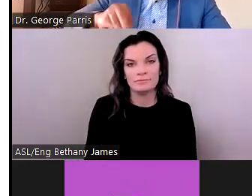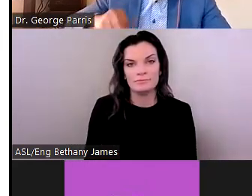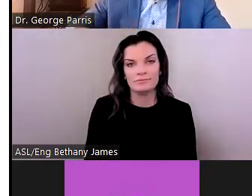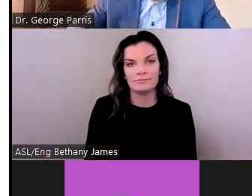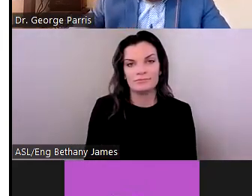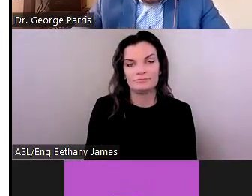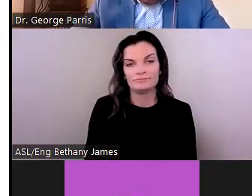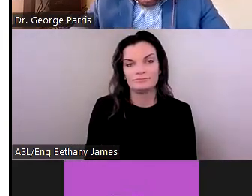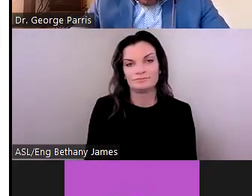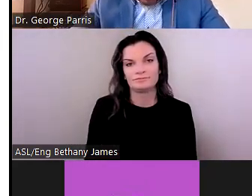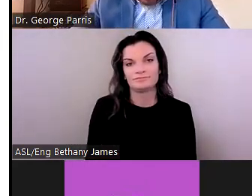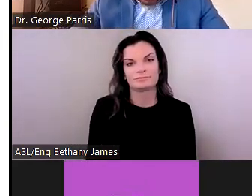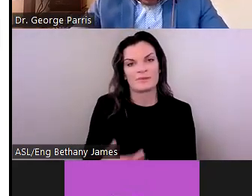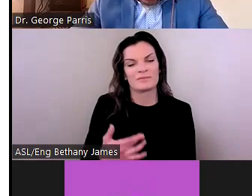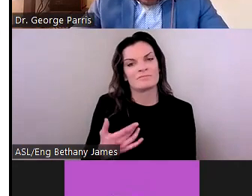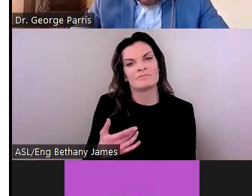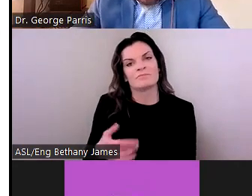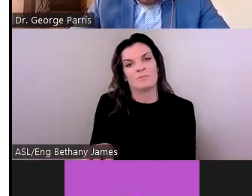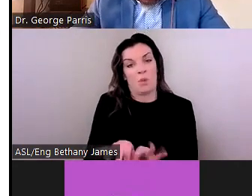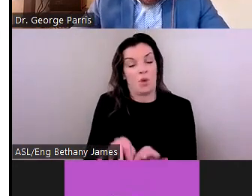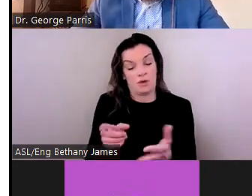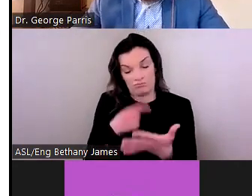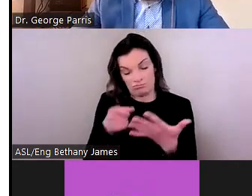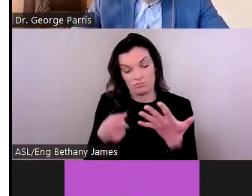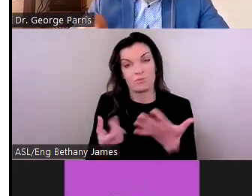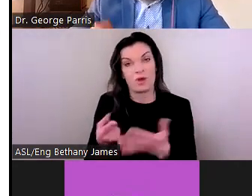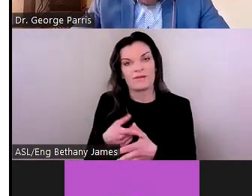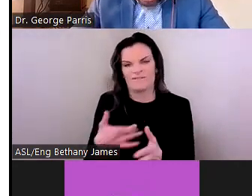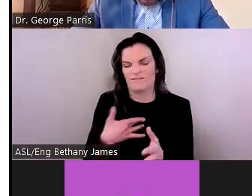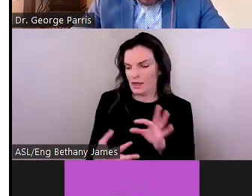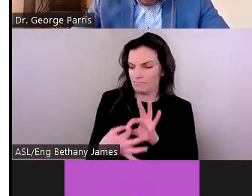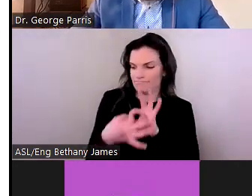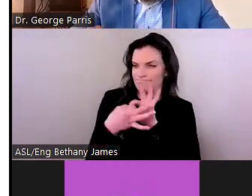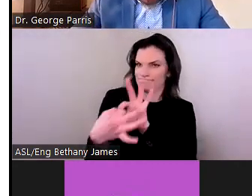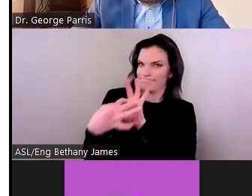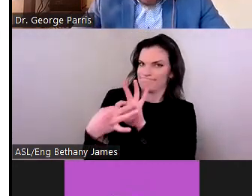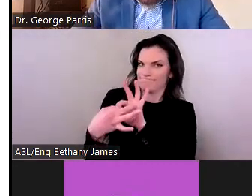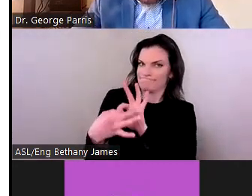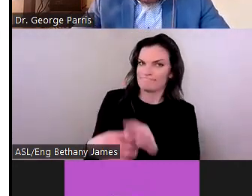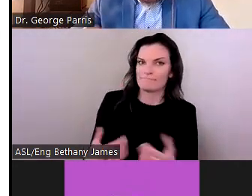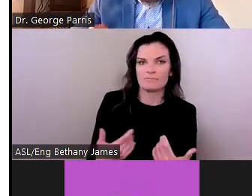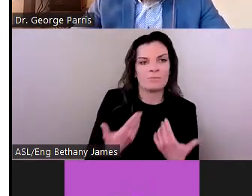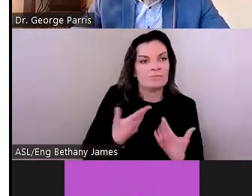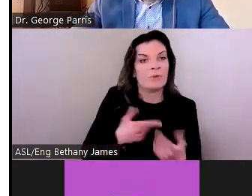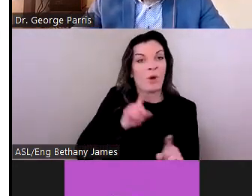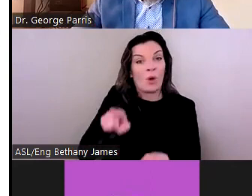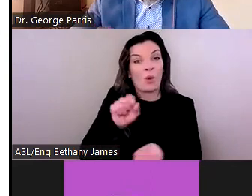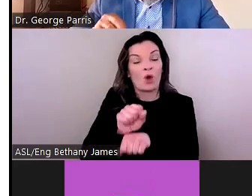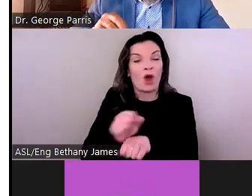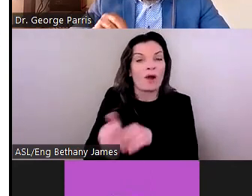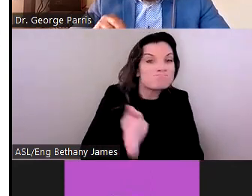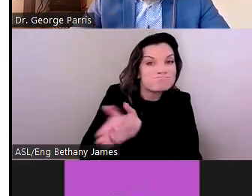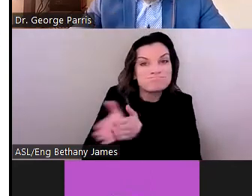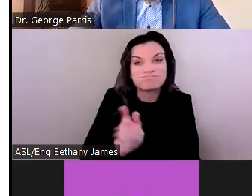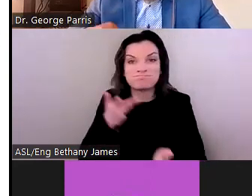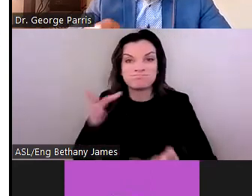feeling that you belong in your work environment, wanting to be at your work environment contributes to